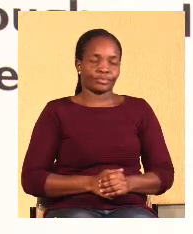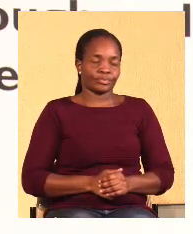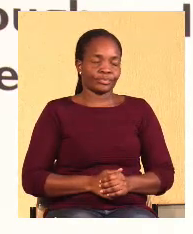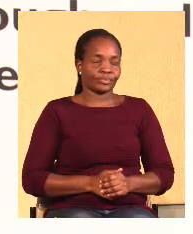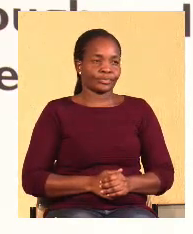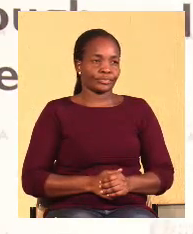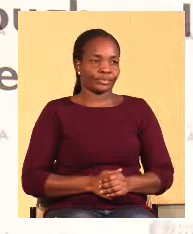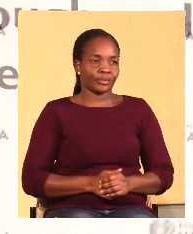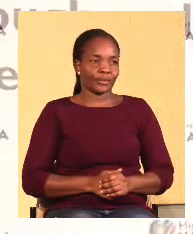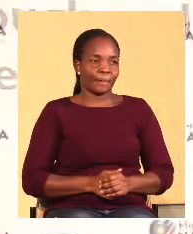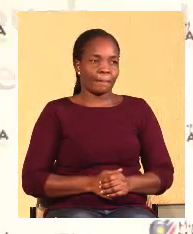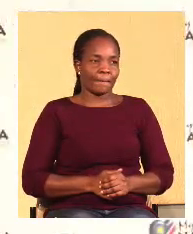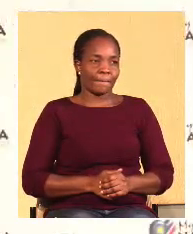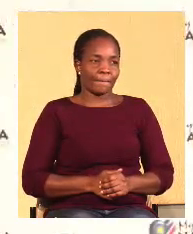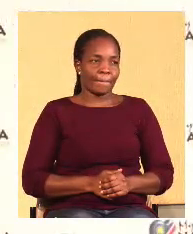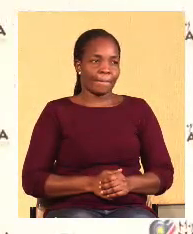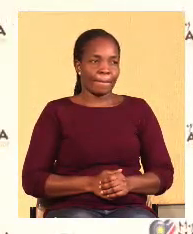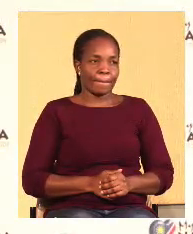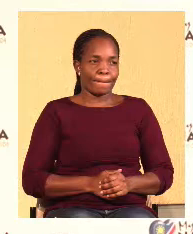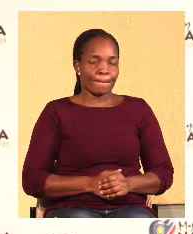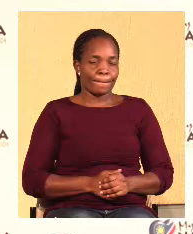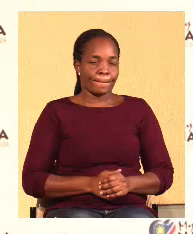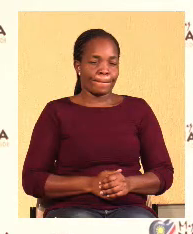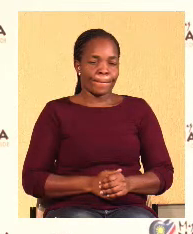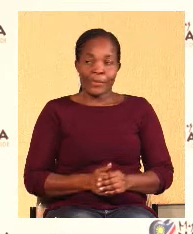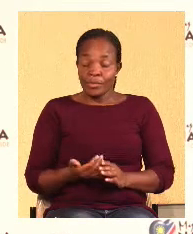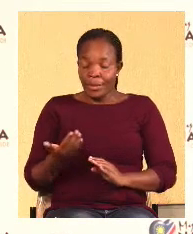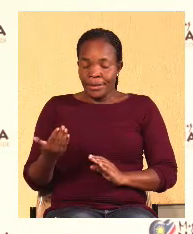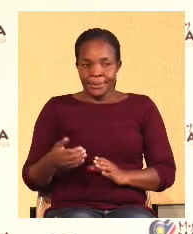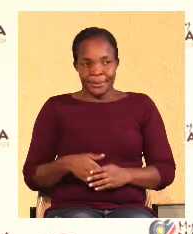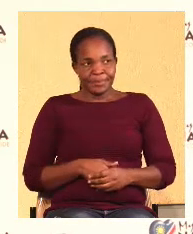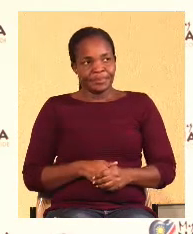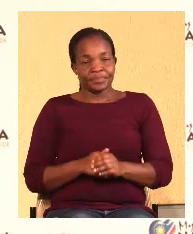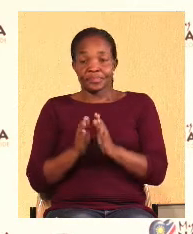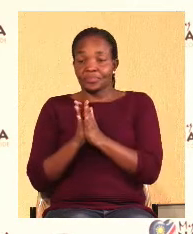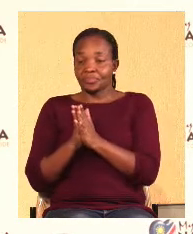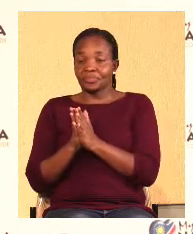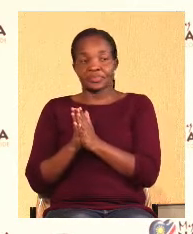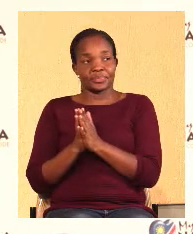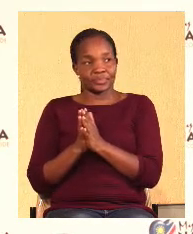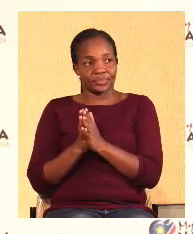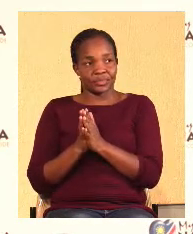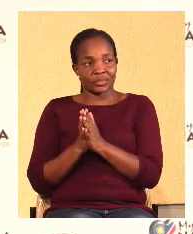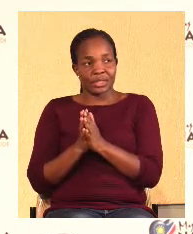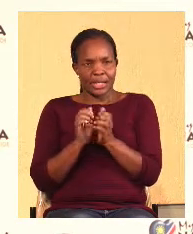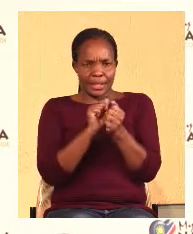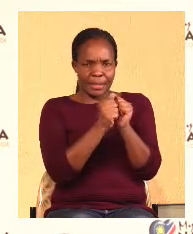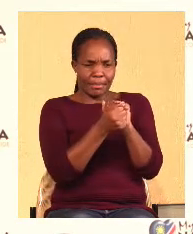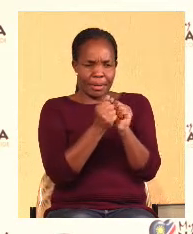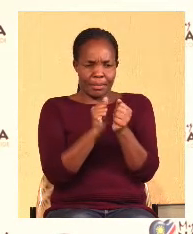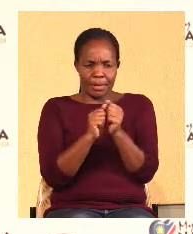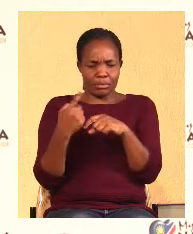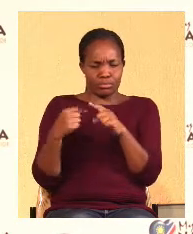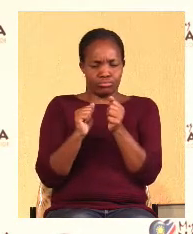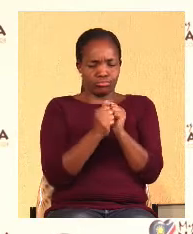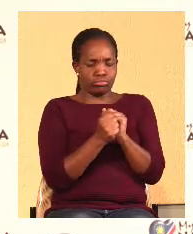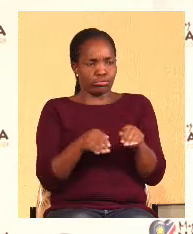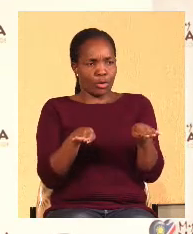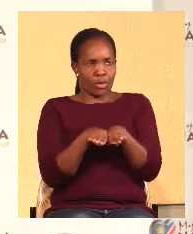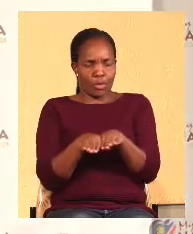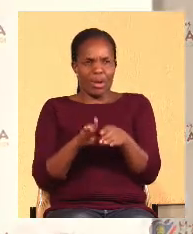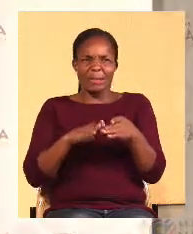Thank you very much. Mr. Attorney General, talk to us about the amendment that has been brought up into